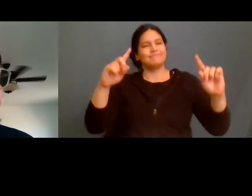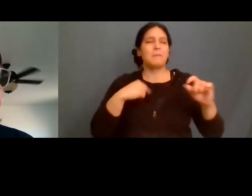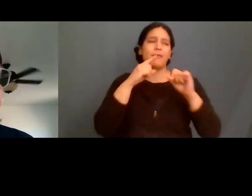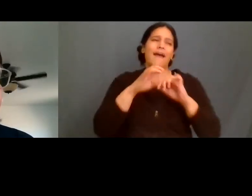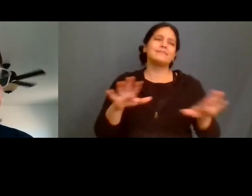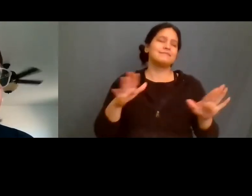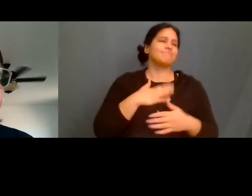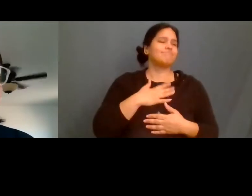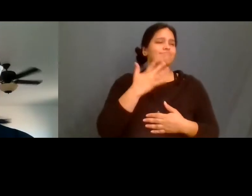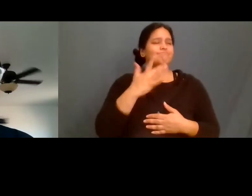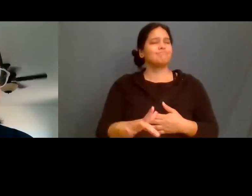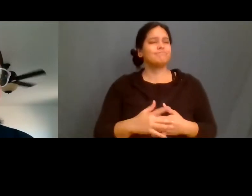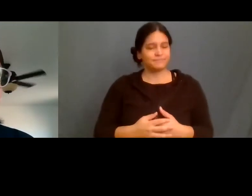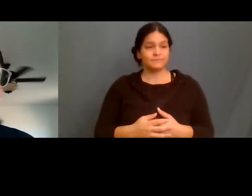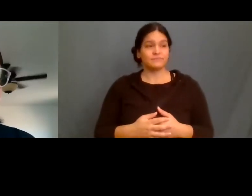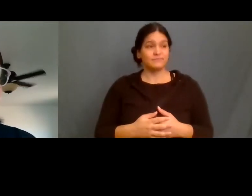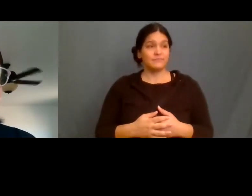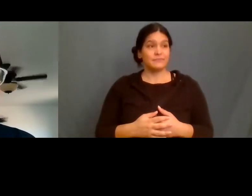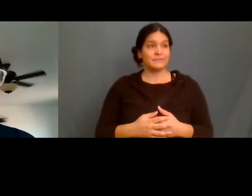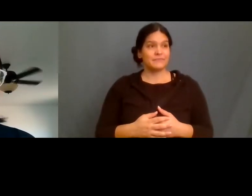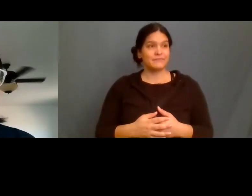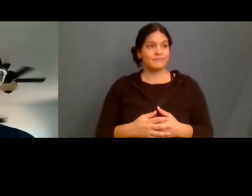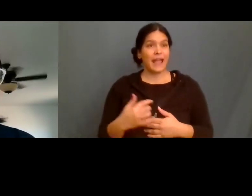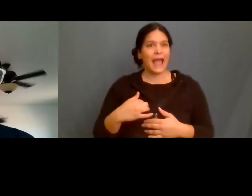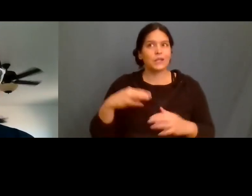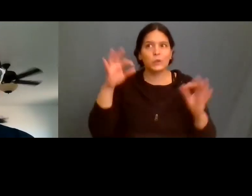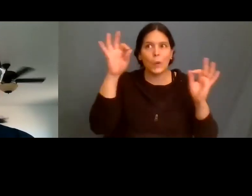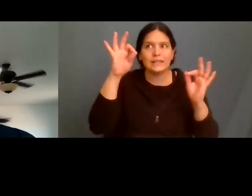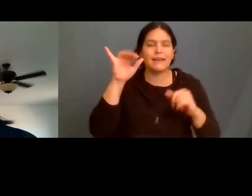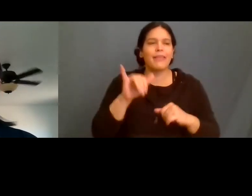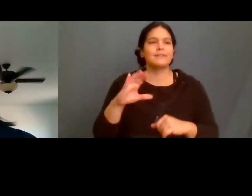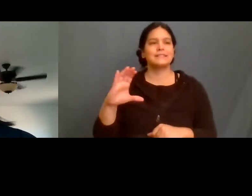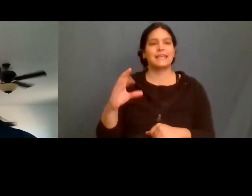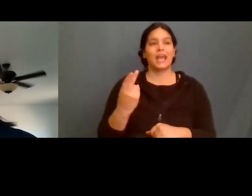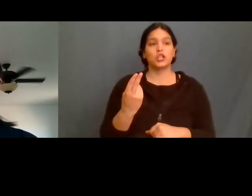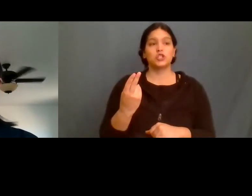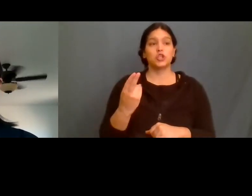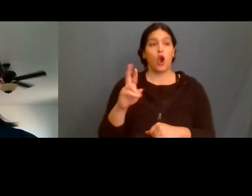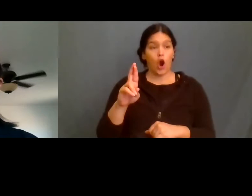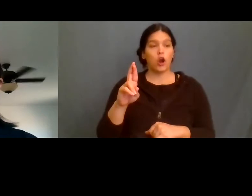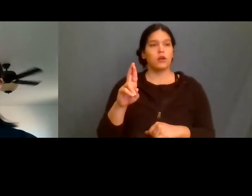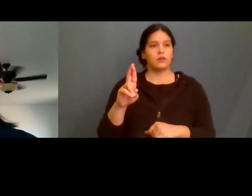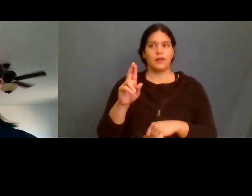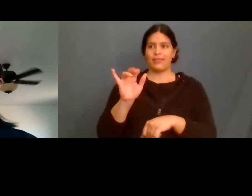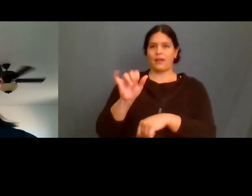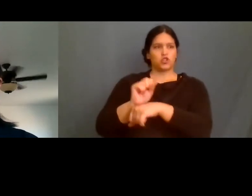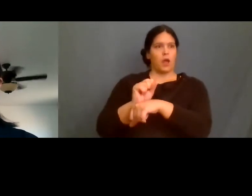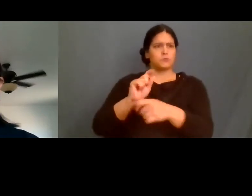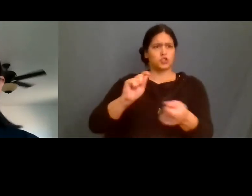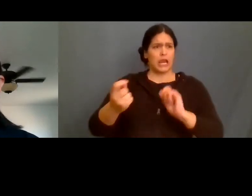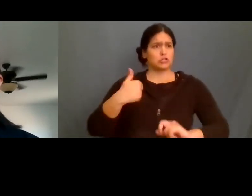that the CHR was going to change me personally as a person,